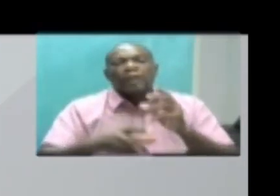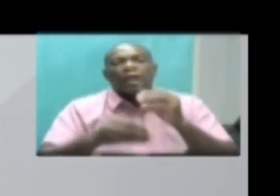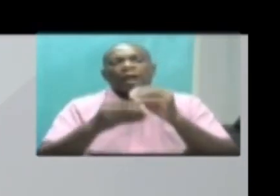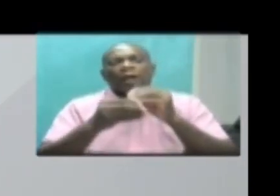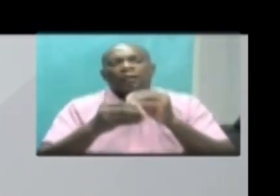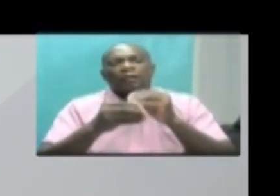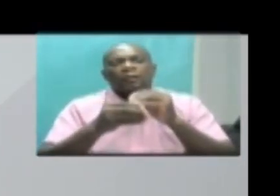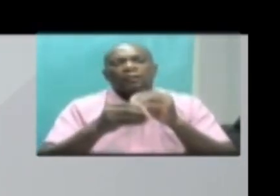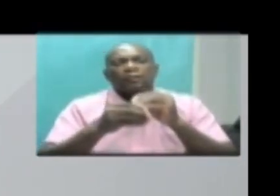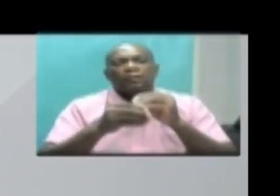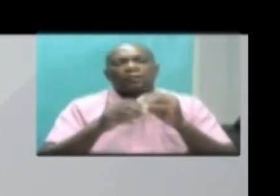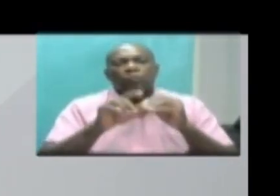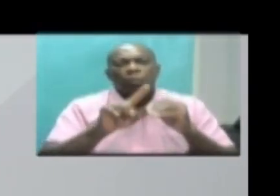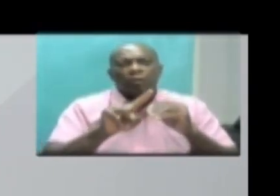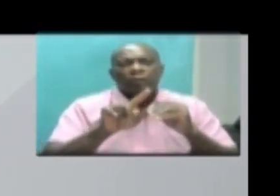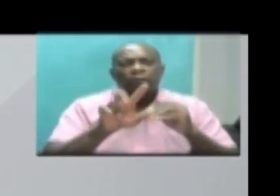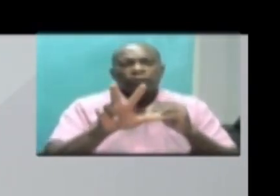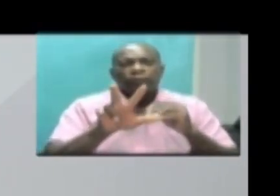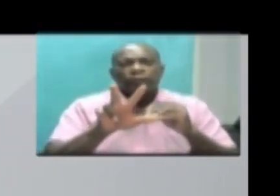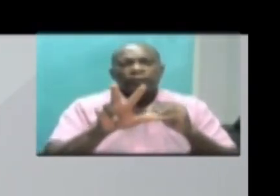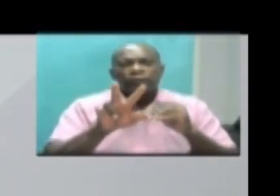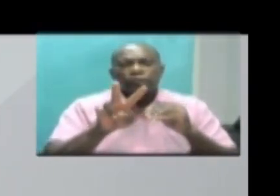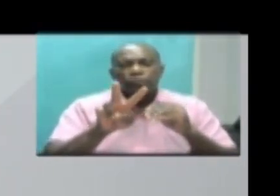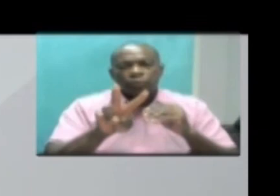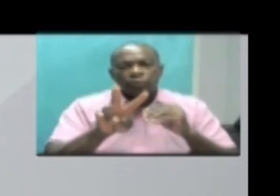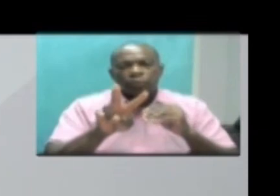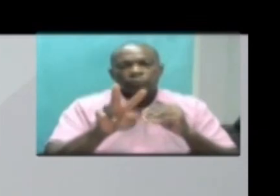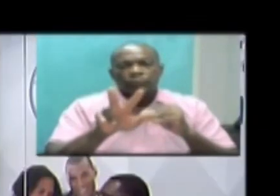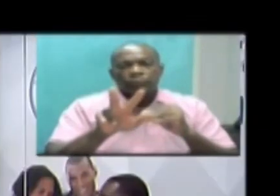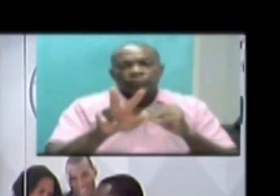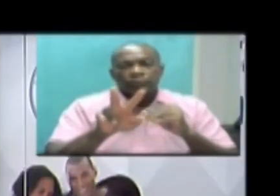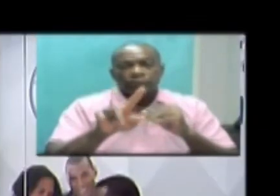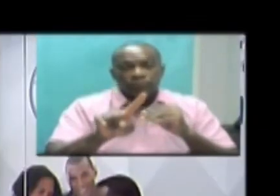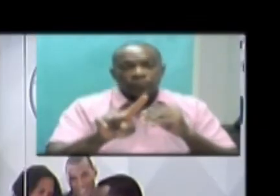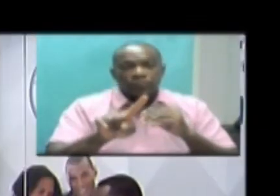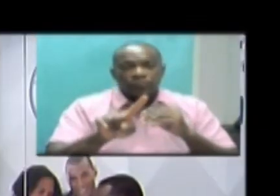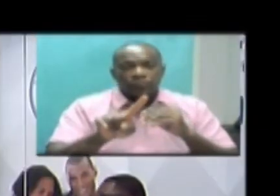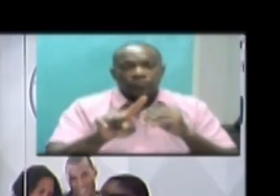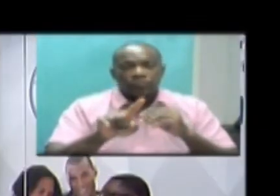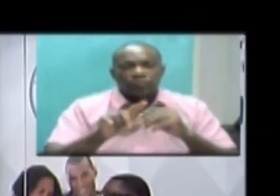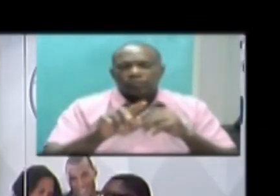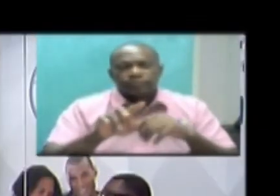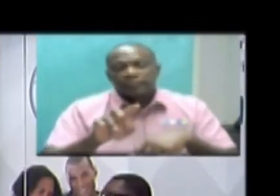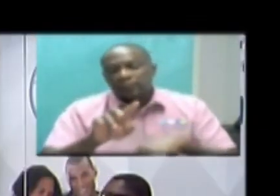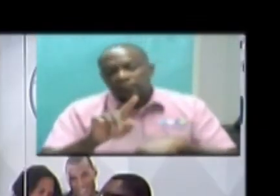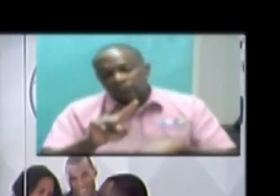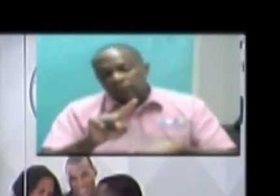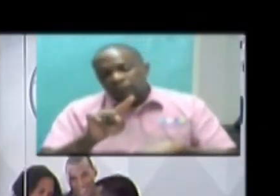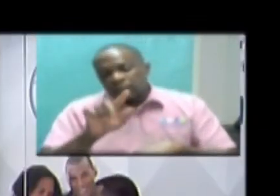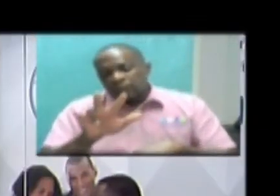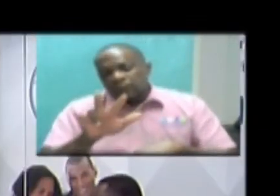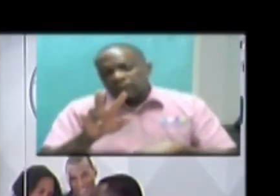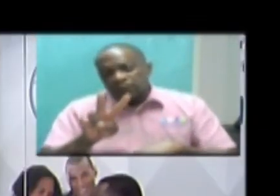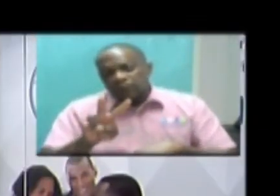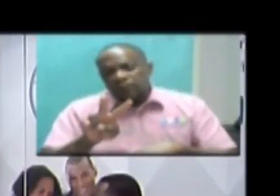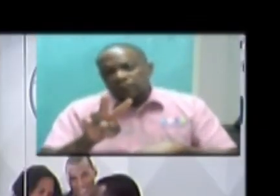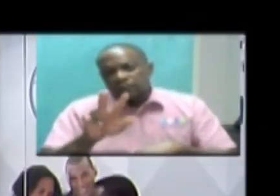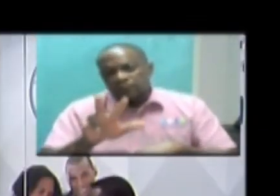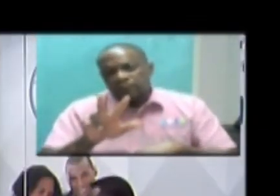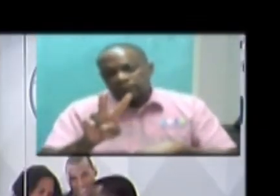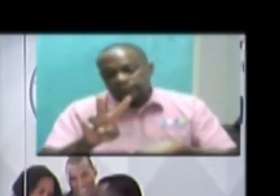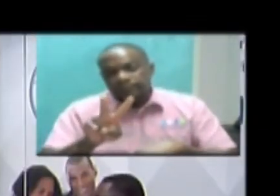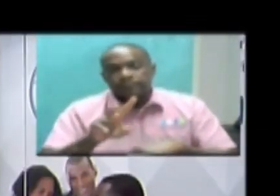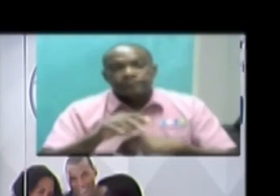13230 or 13232. Okay. Contact and ask to speak to me directly, because I would like to get all